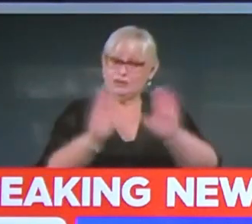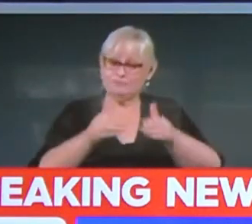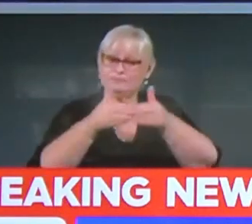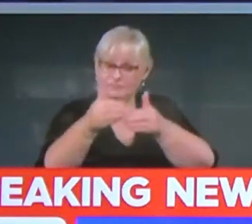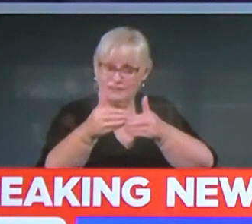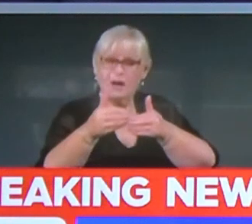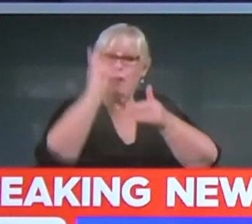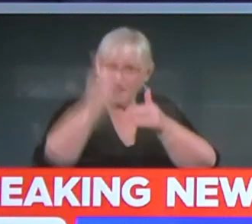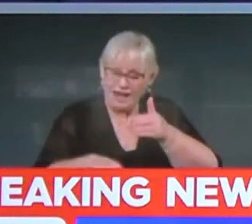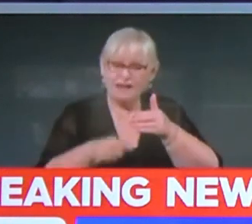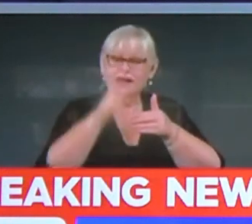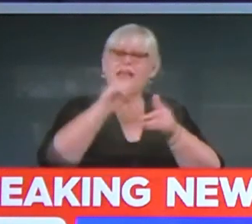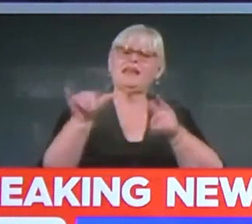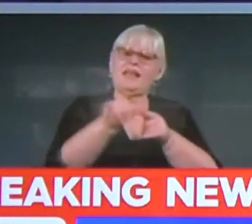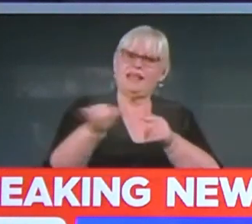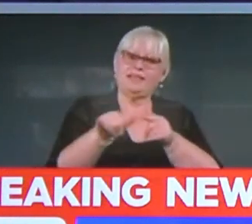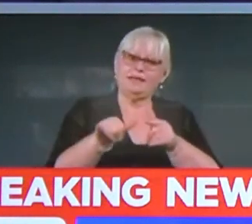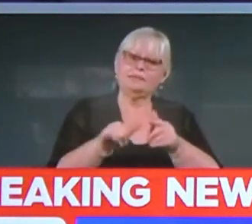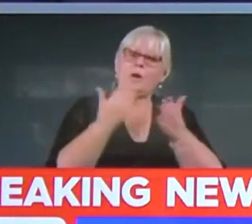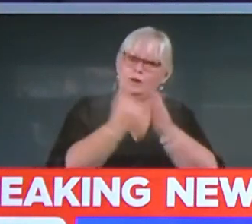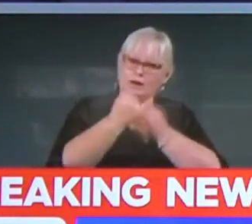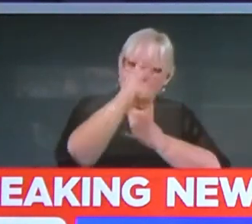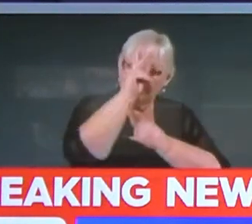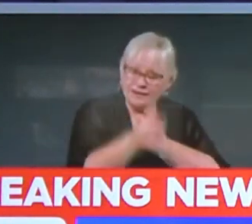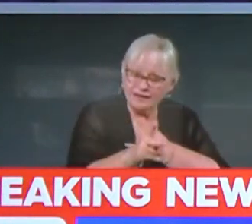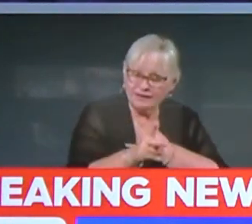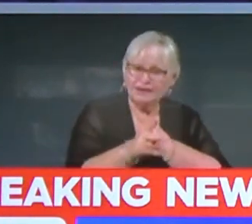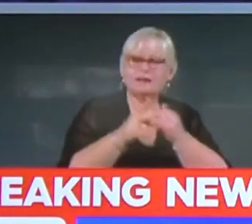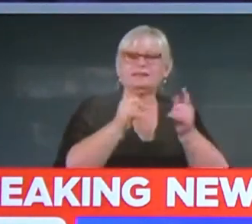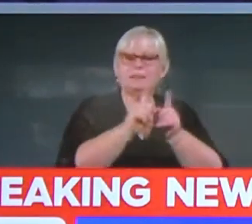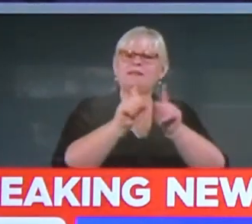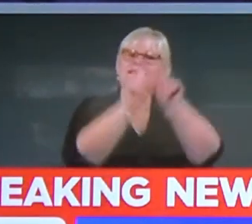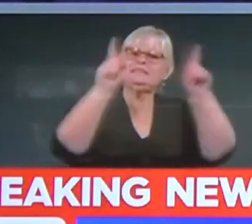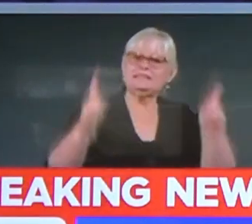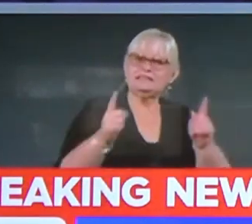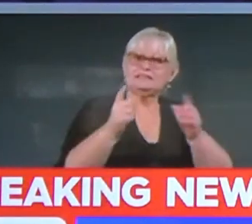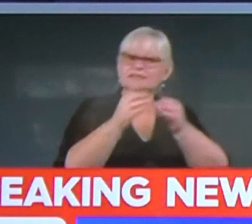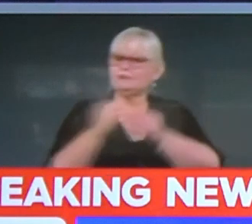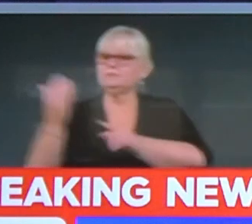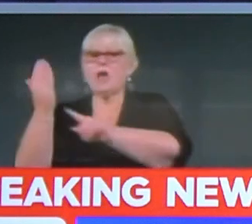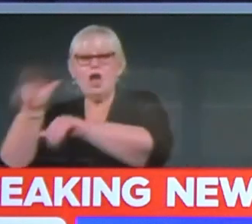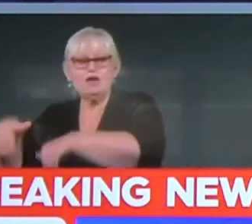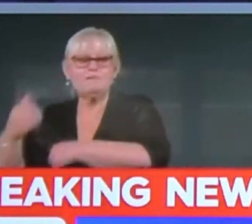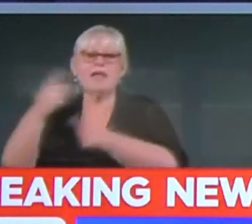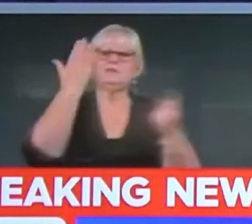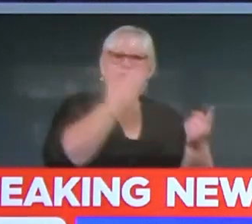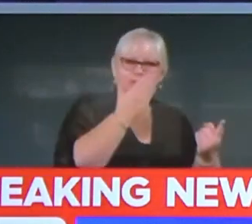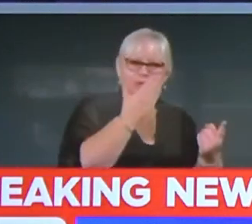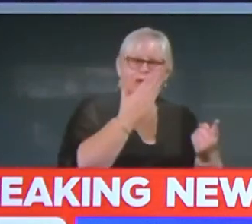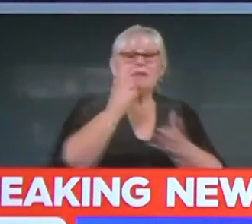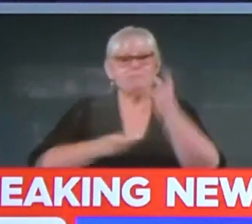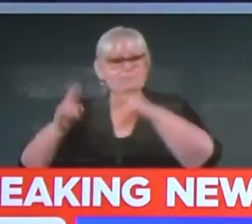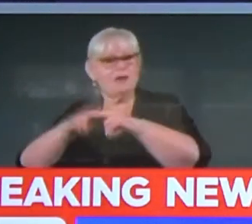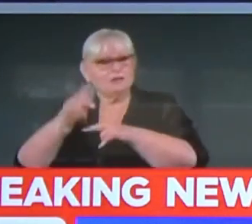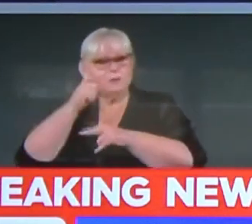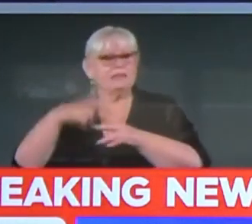and where parents choose to keep their children at home. Then there will be the learning that is there for them to undertake, and the parents would be